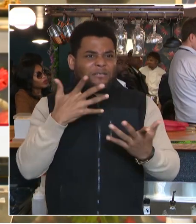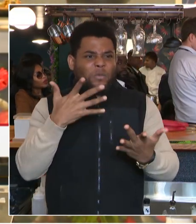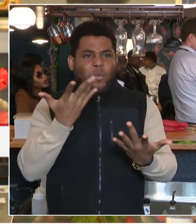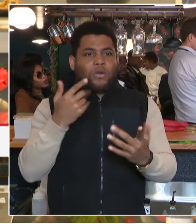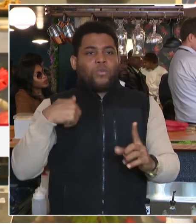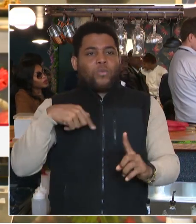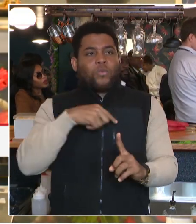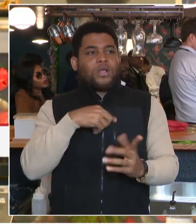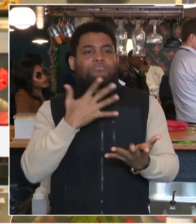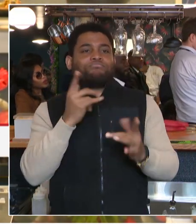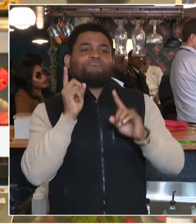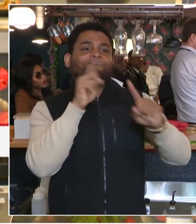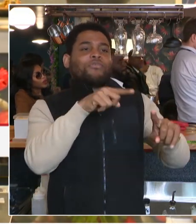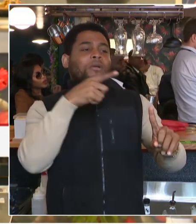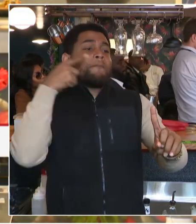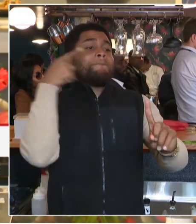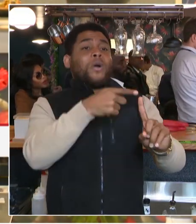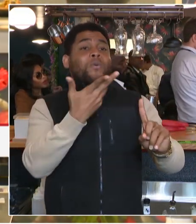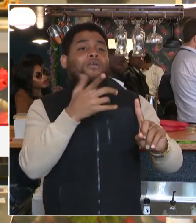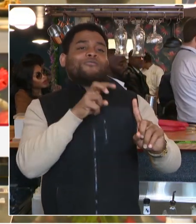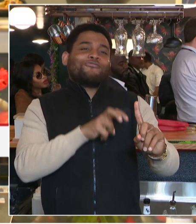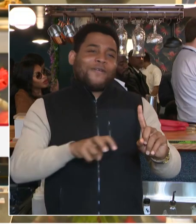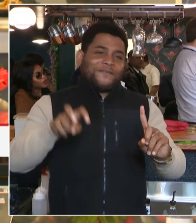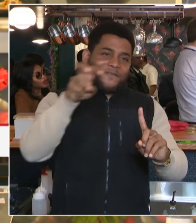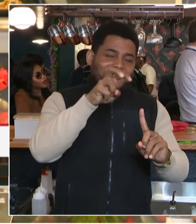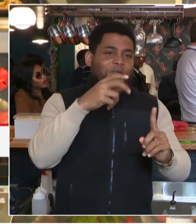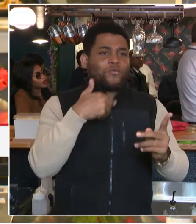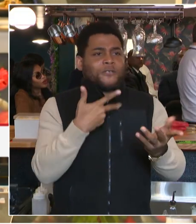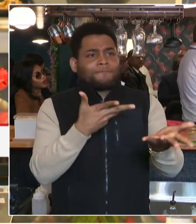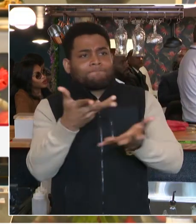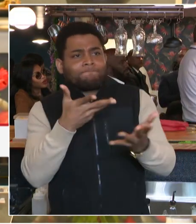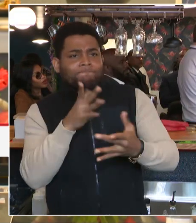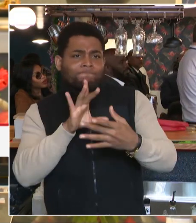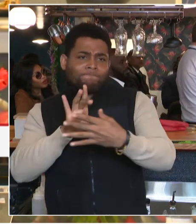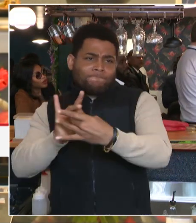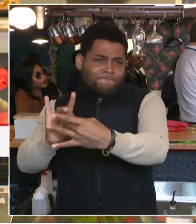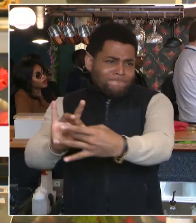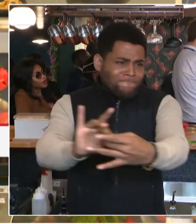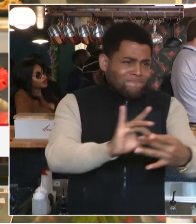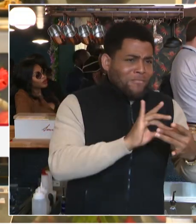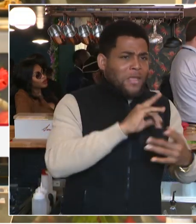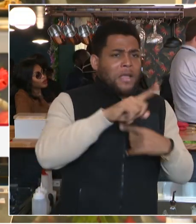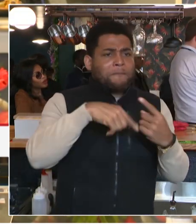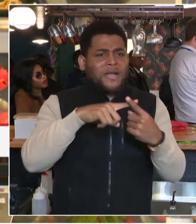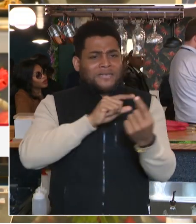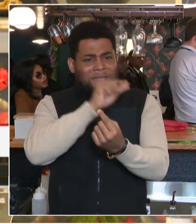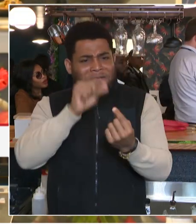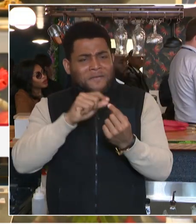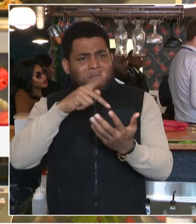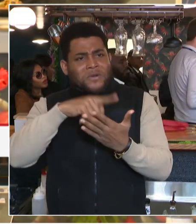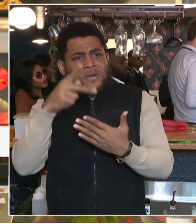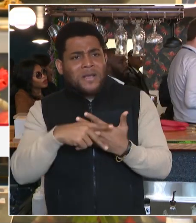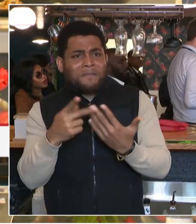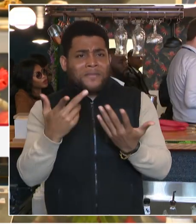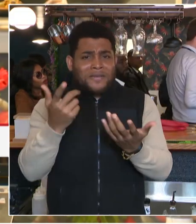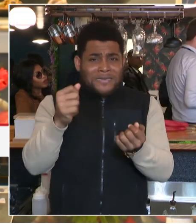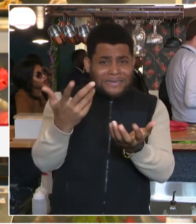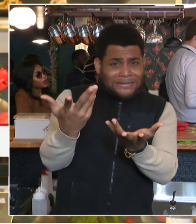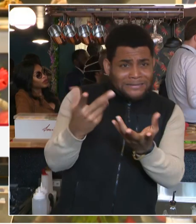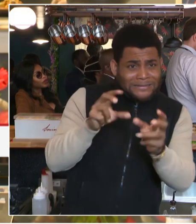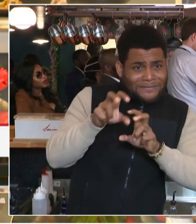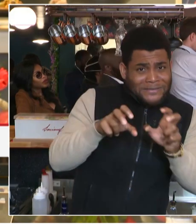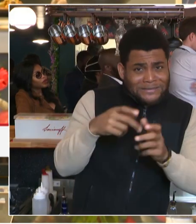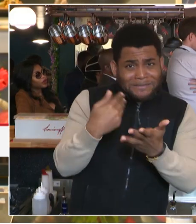is to build relationships, in some cases to talk about specific projects, and in other cases